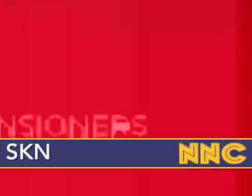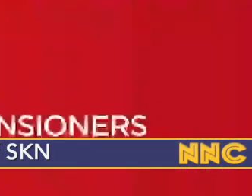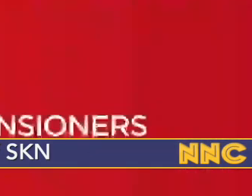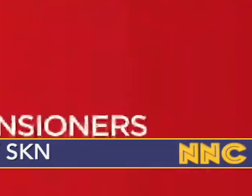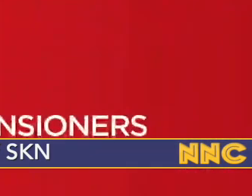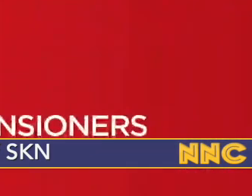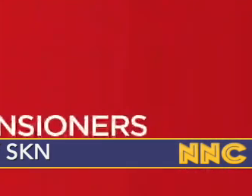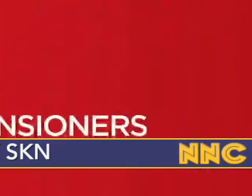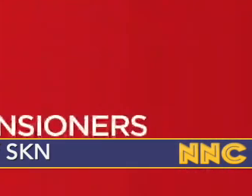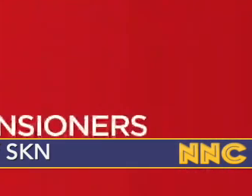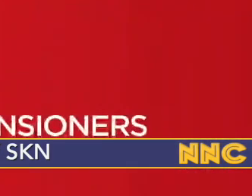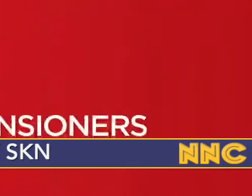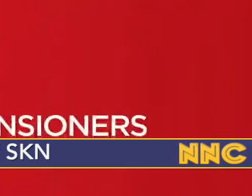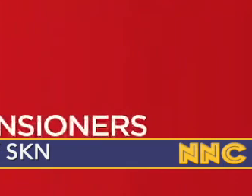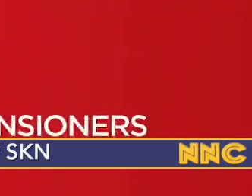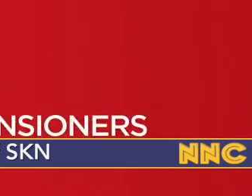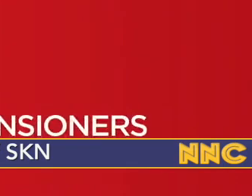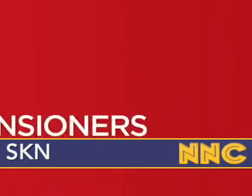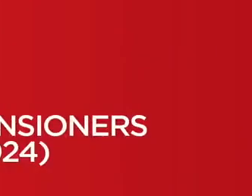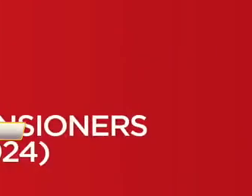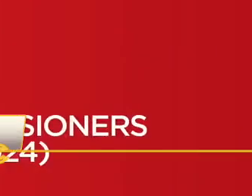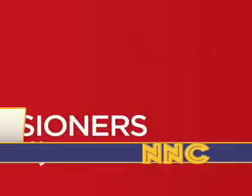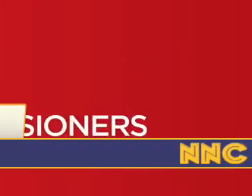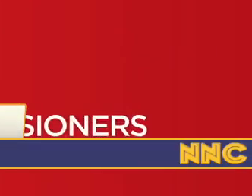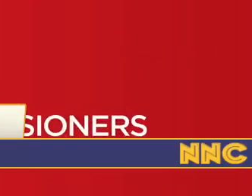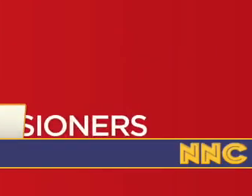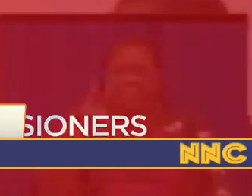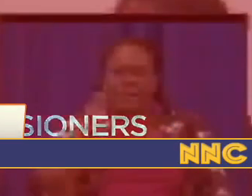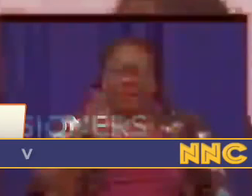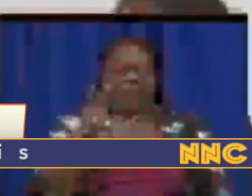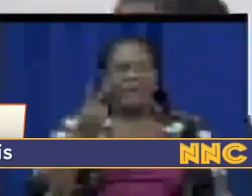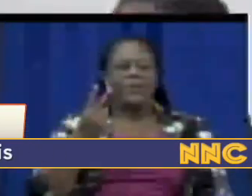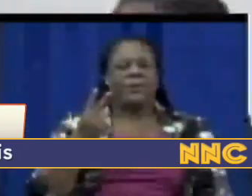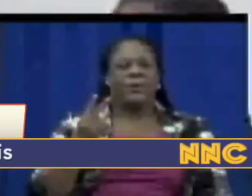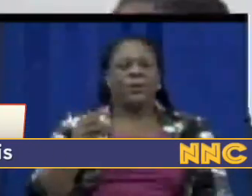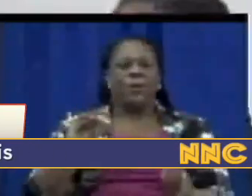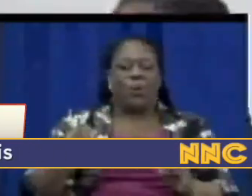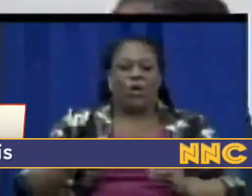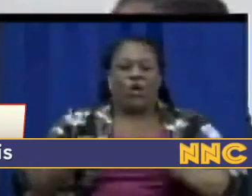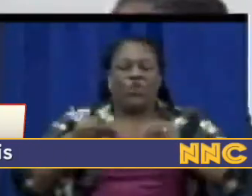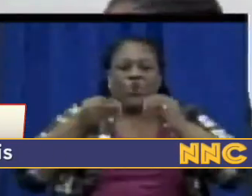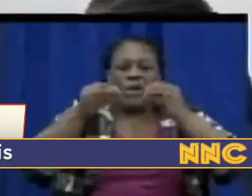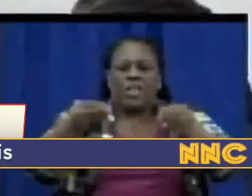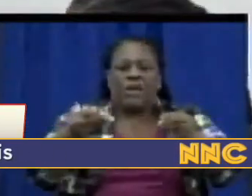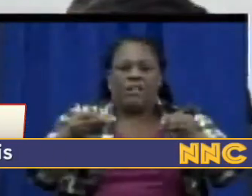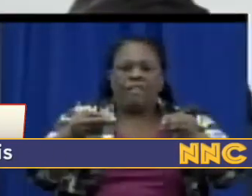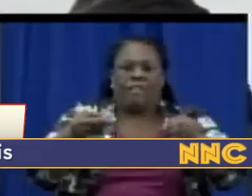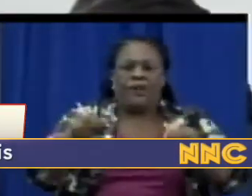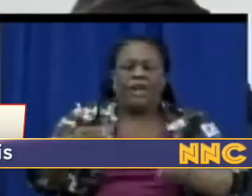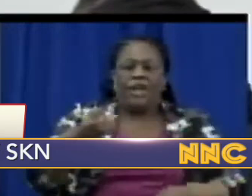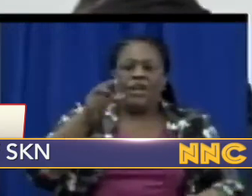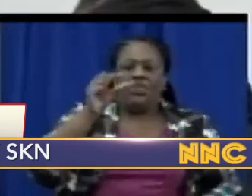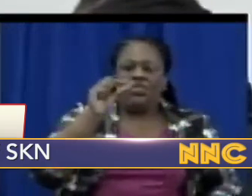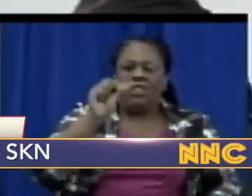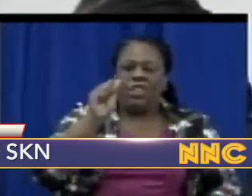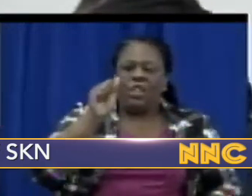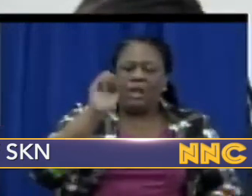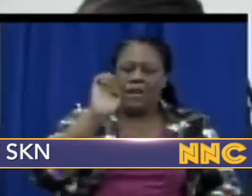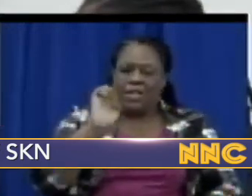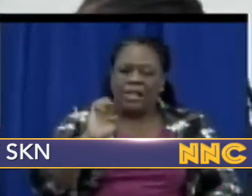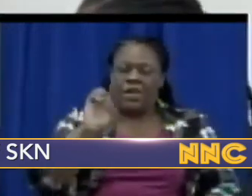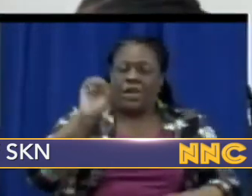benefit the citizens of St. Kittsandia Nevis. We are going to give the GAE workers their pension,